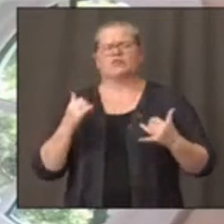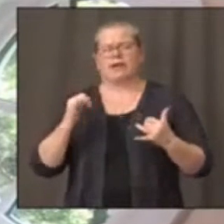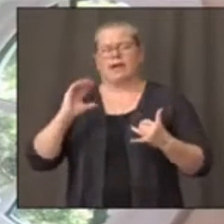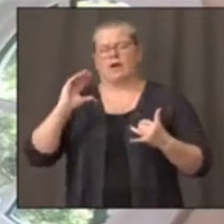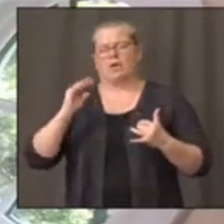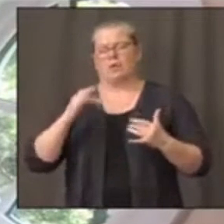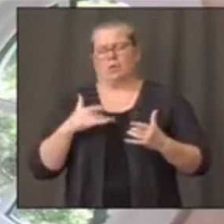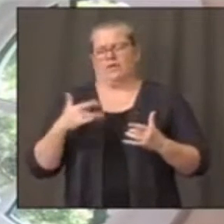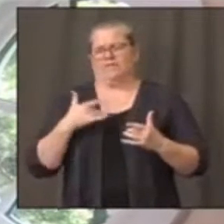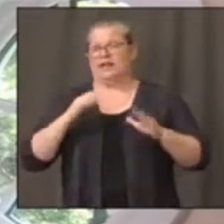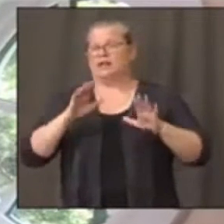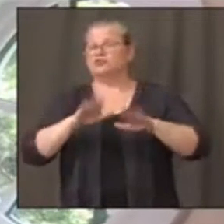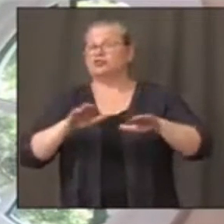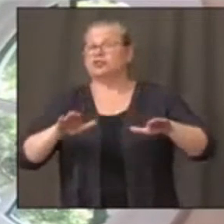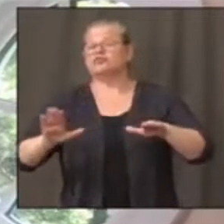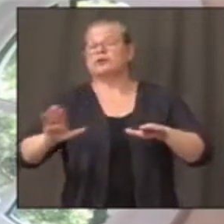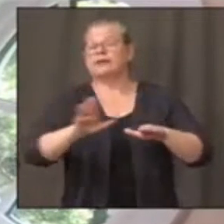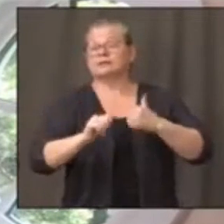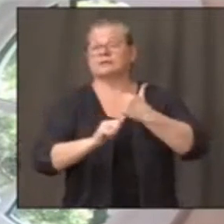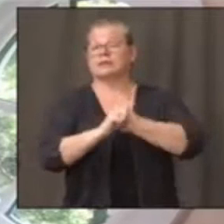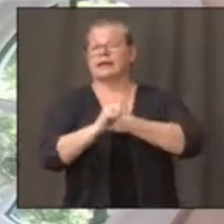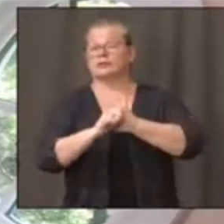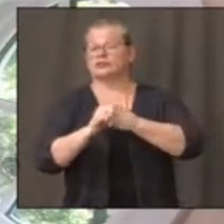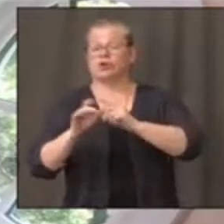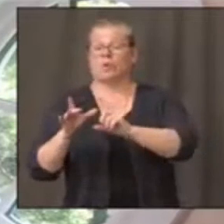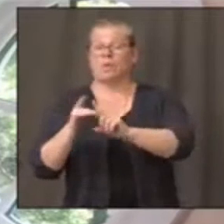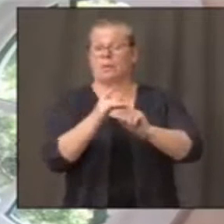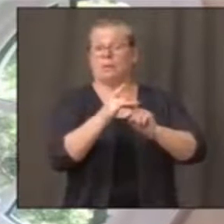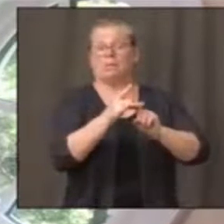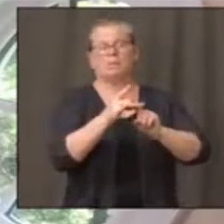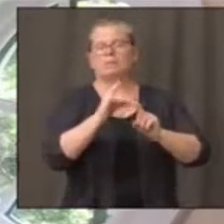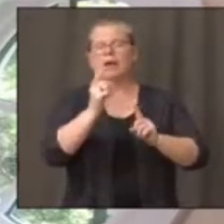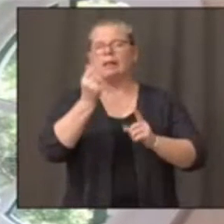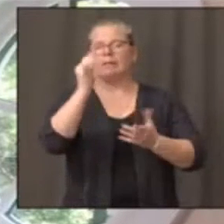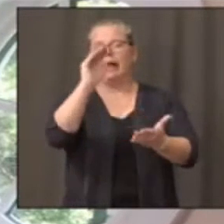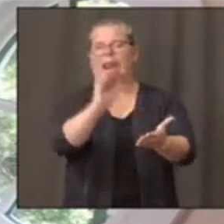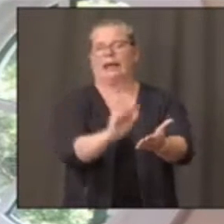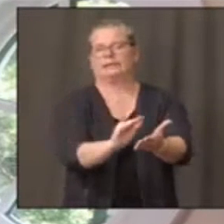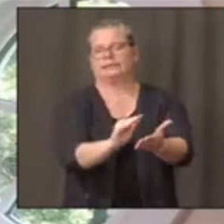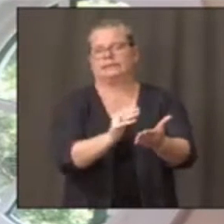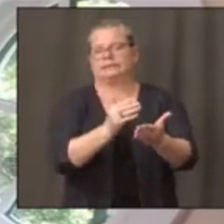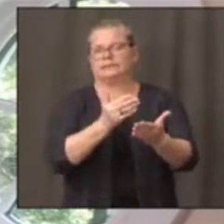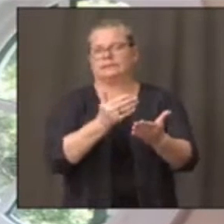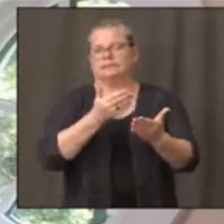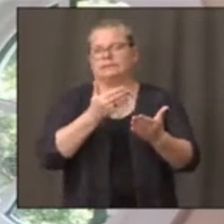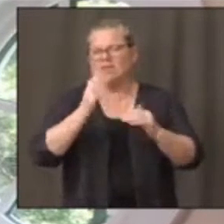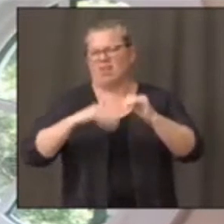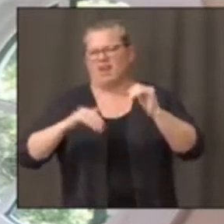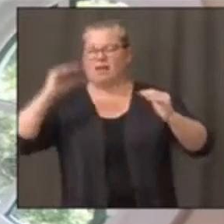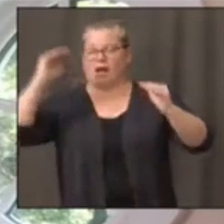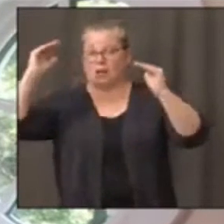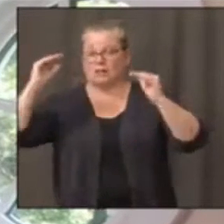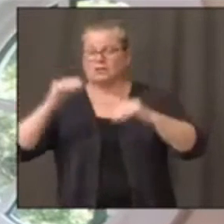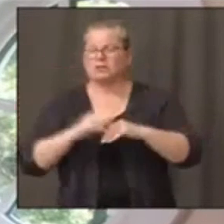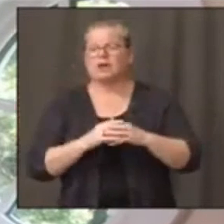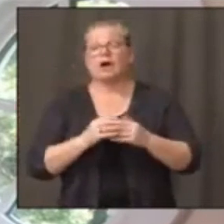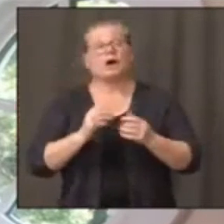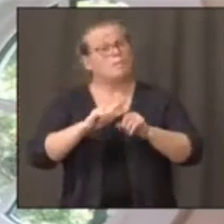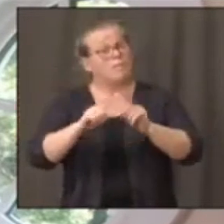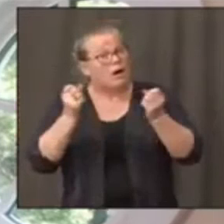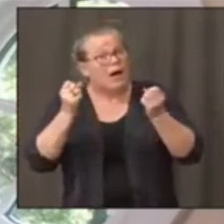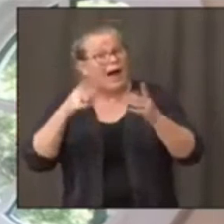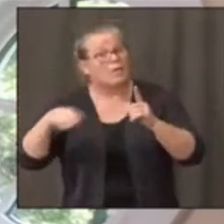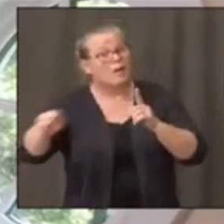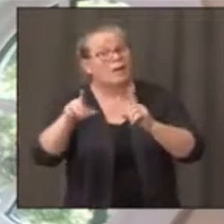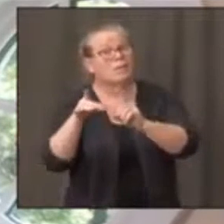this infection, but it's hard to quantify that. And we don't know how many kids have been infected. If you look at influenza in the 2018-2019